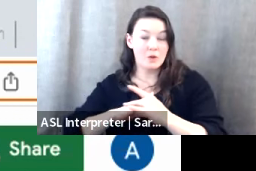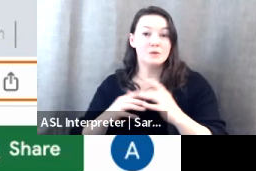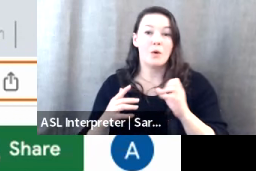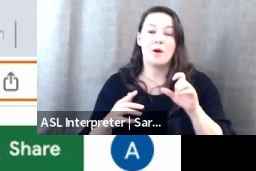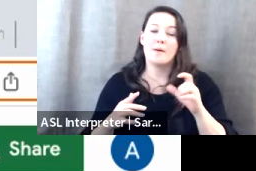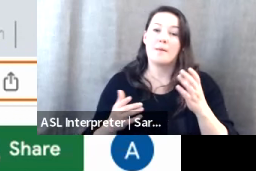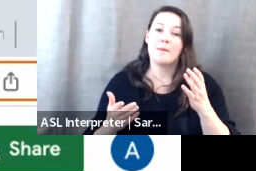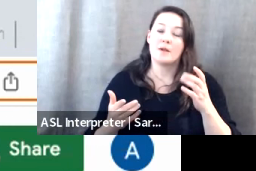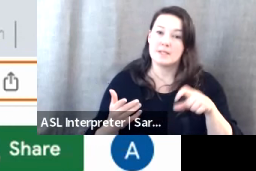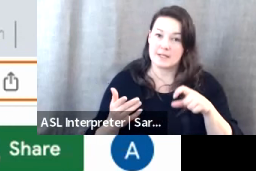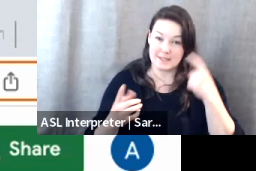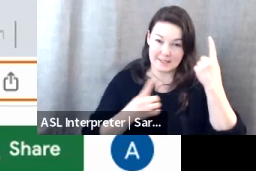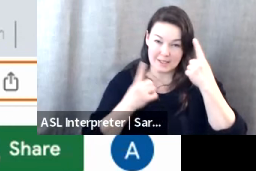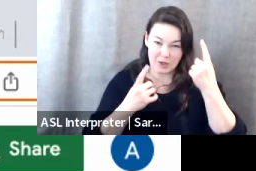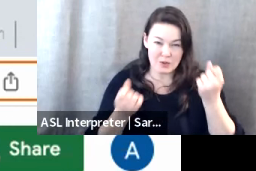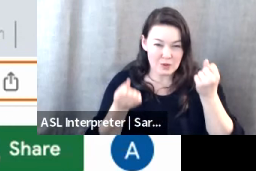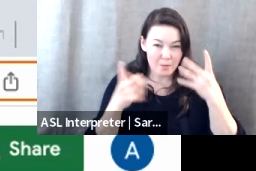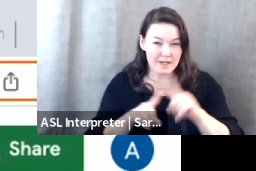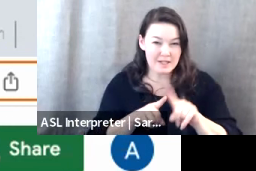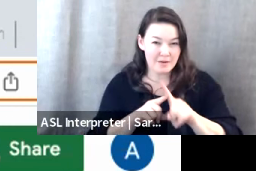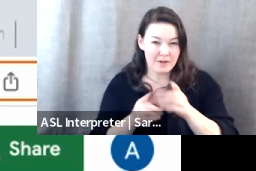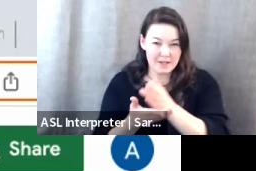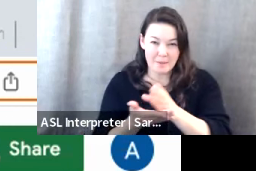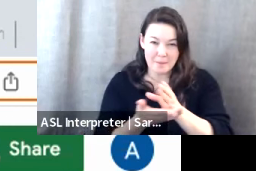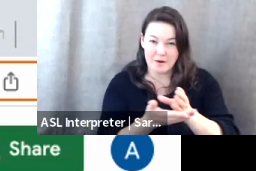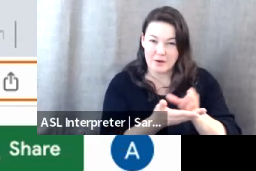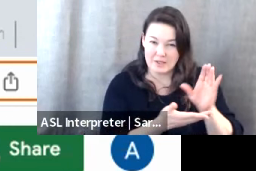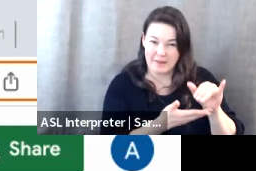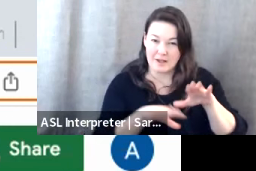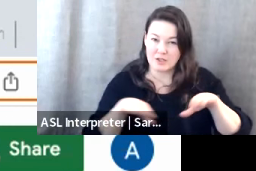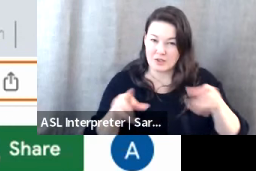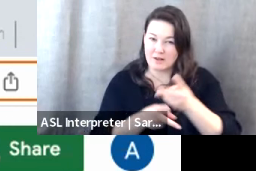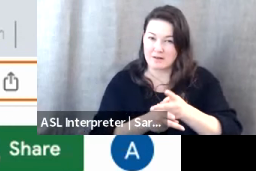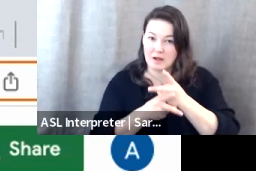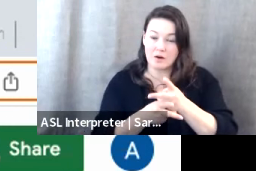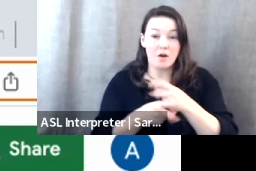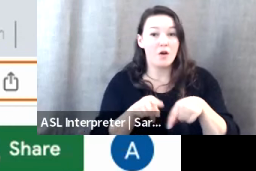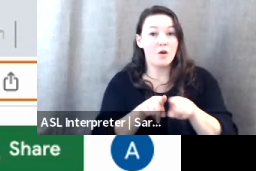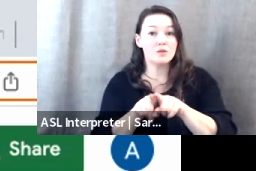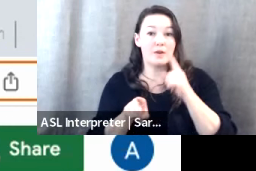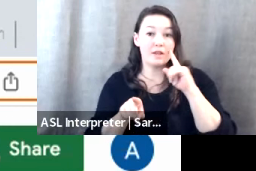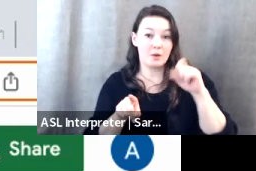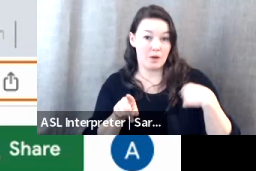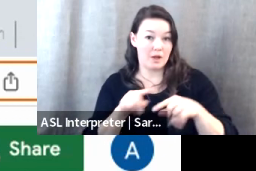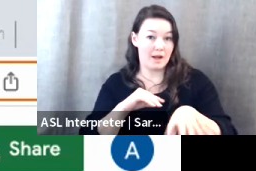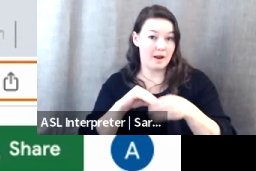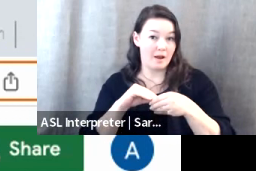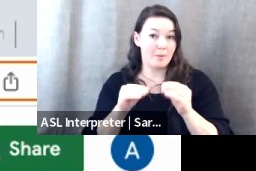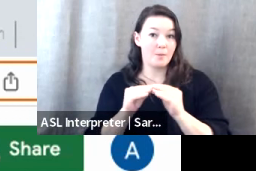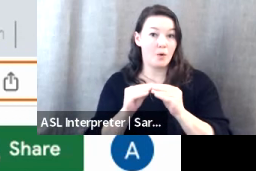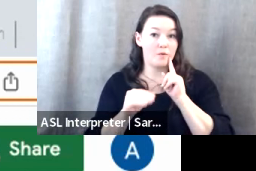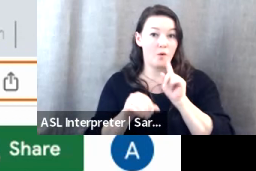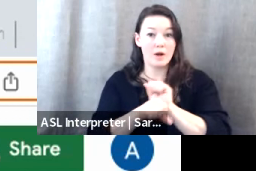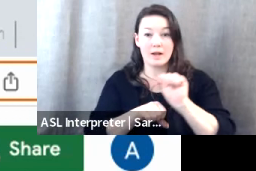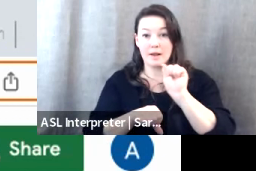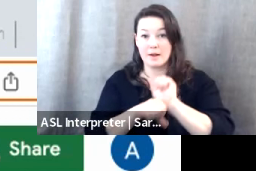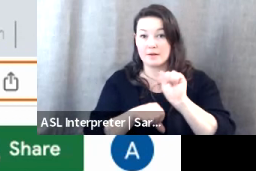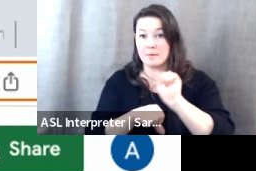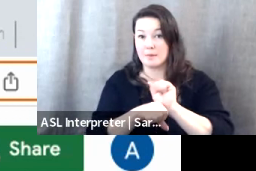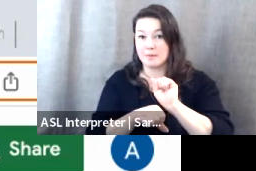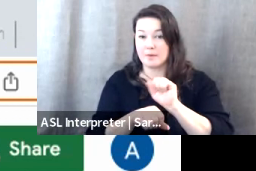first. Second, I think we could add more on the employment side